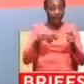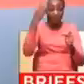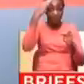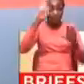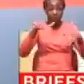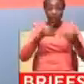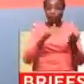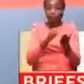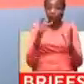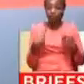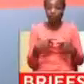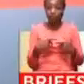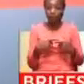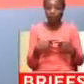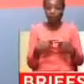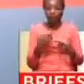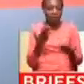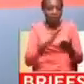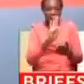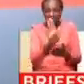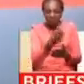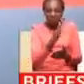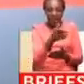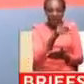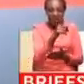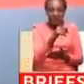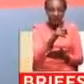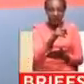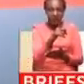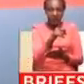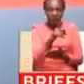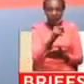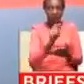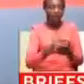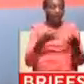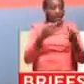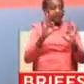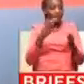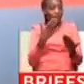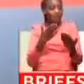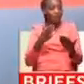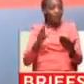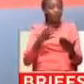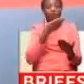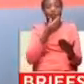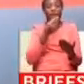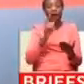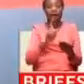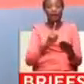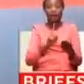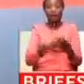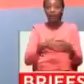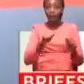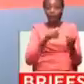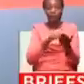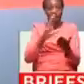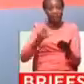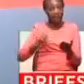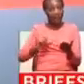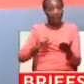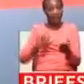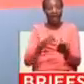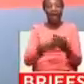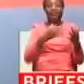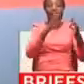send people to initiate you. He might send a boyfriend. If you're a lady, he might send a guy to pull you in. If you're a guy, he'll